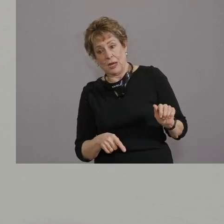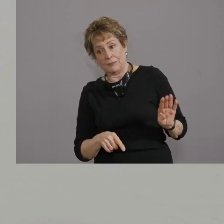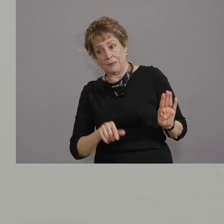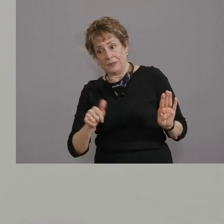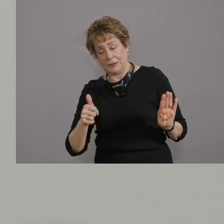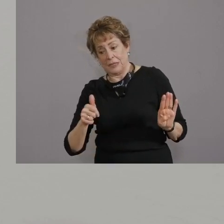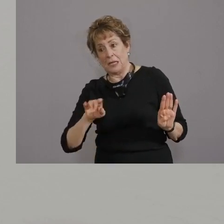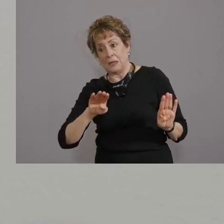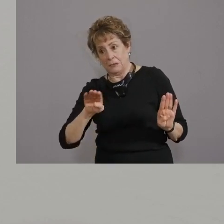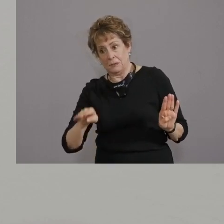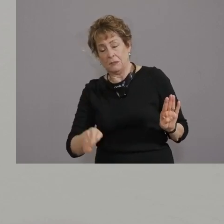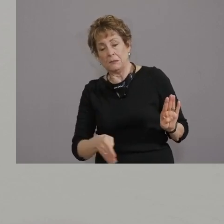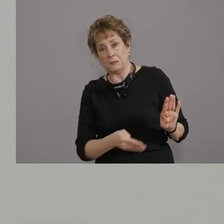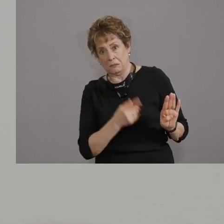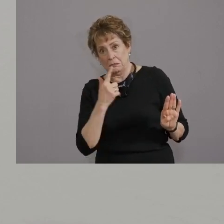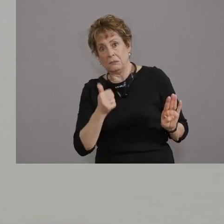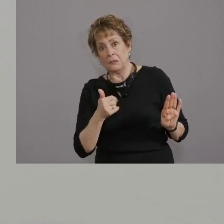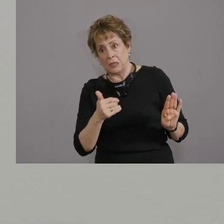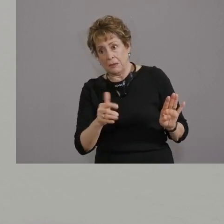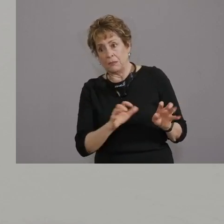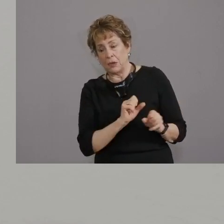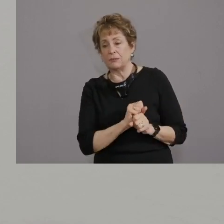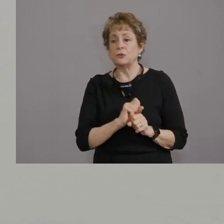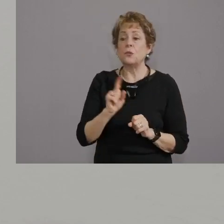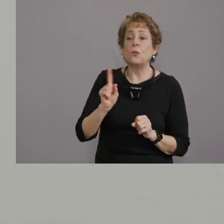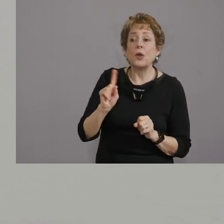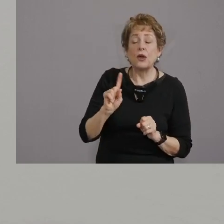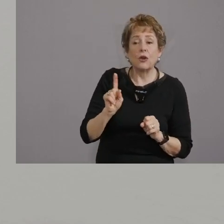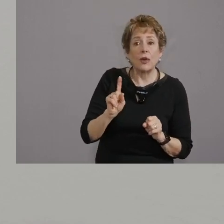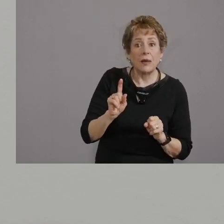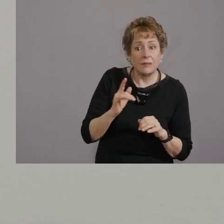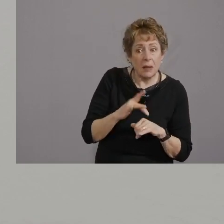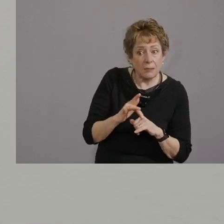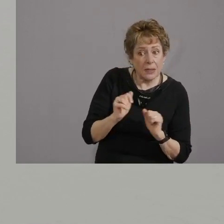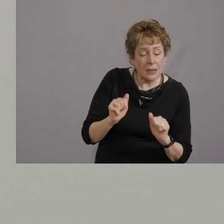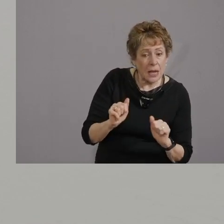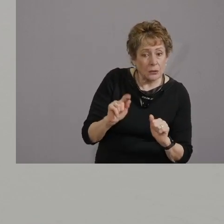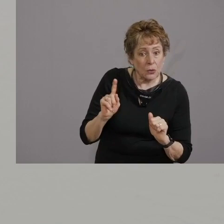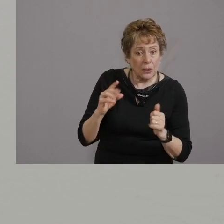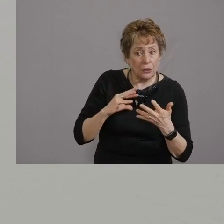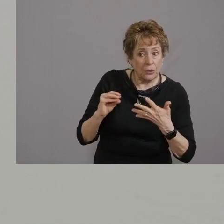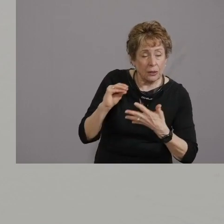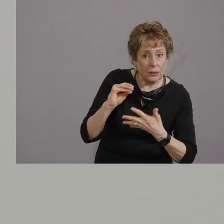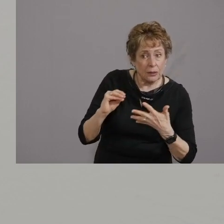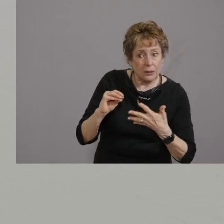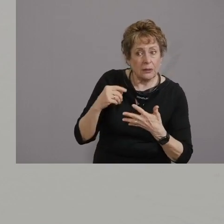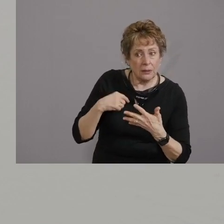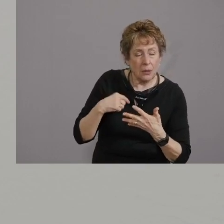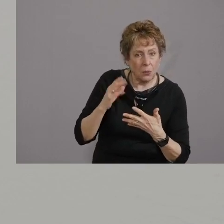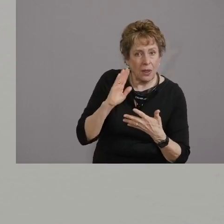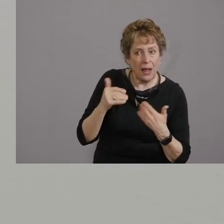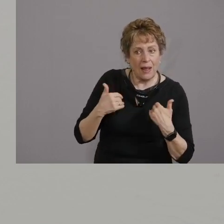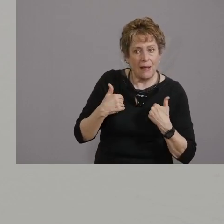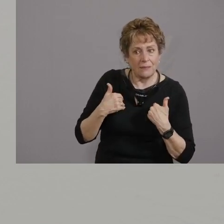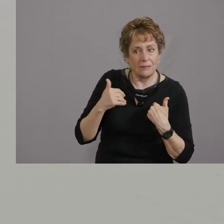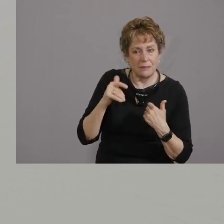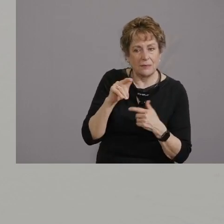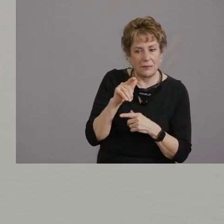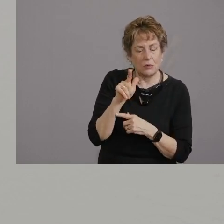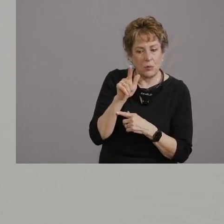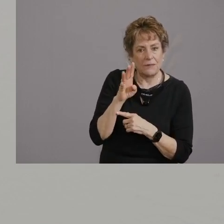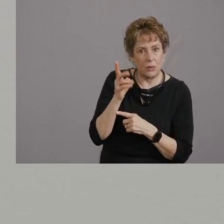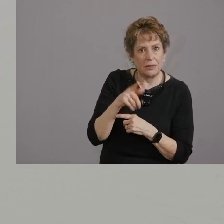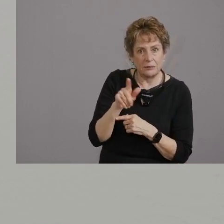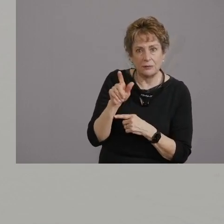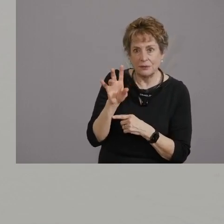and making decisions about the priority. We do have a 24/7 spot in Arizona at State Farm